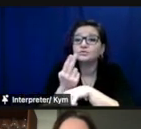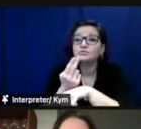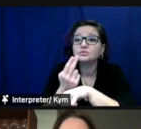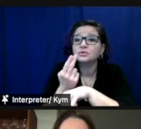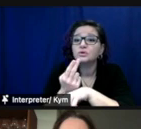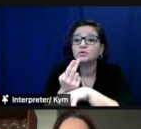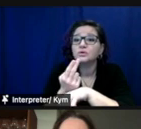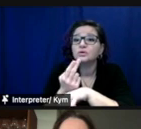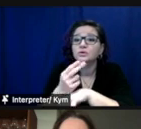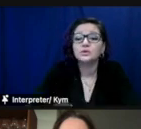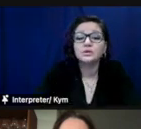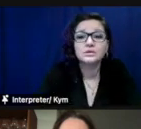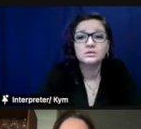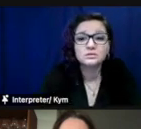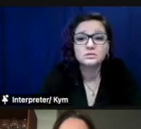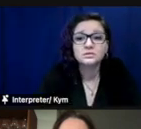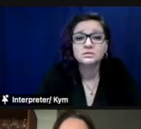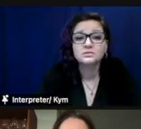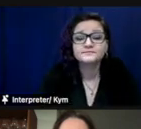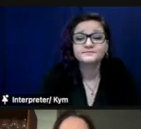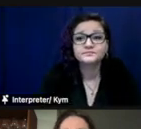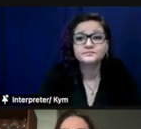The marker,